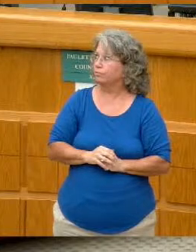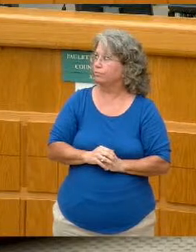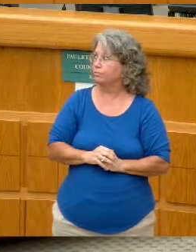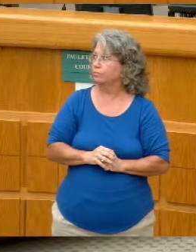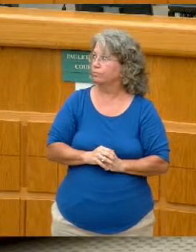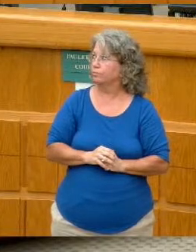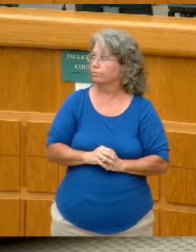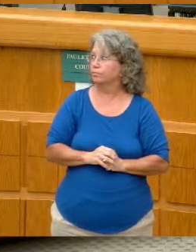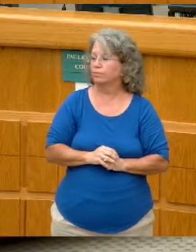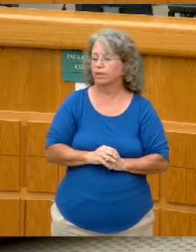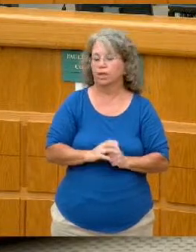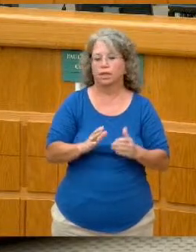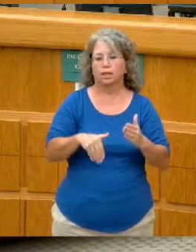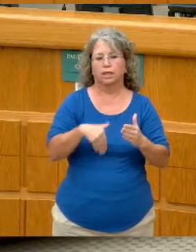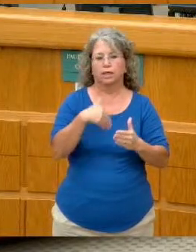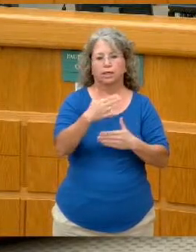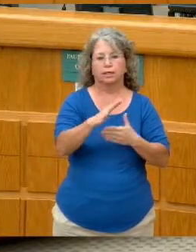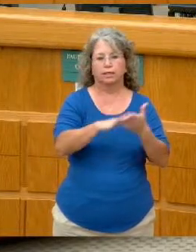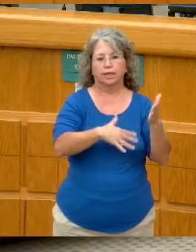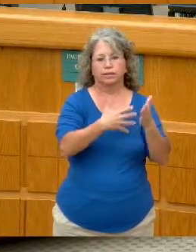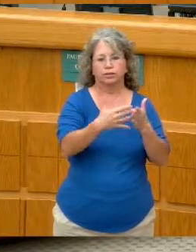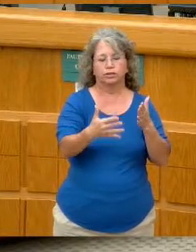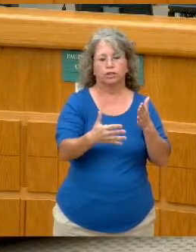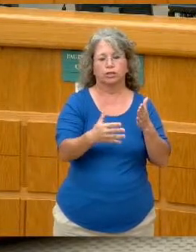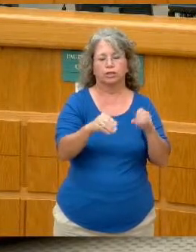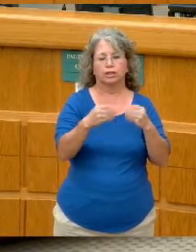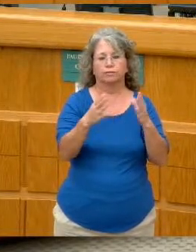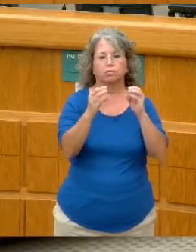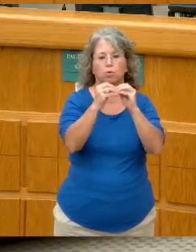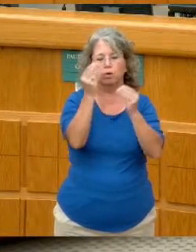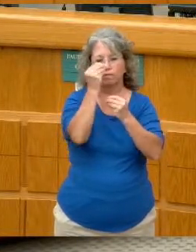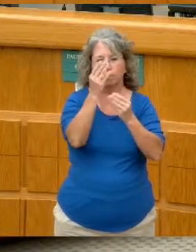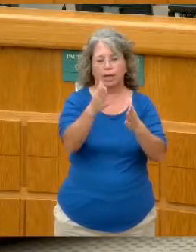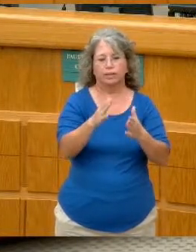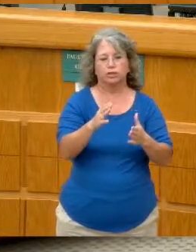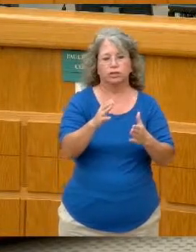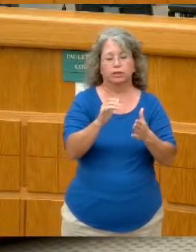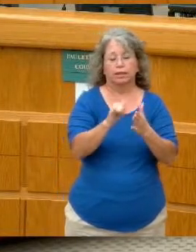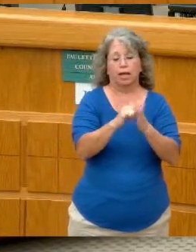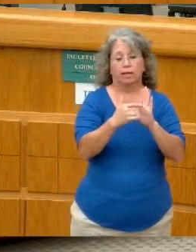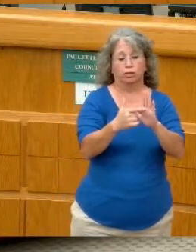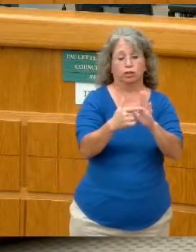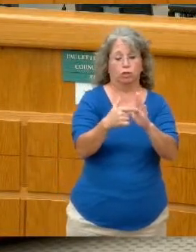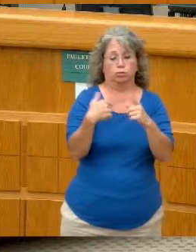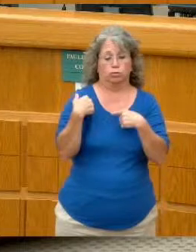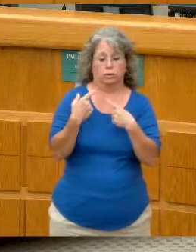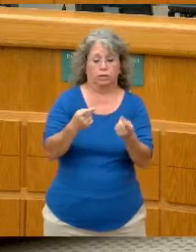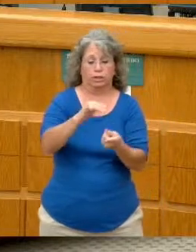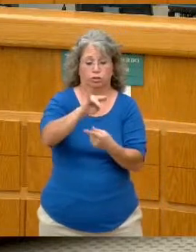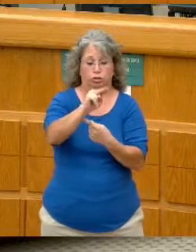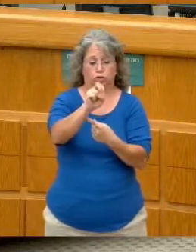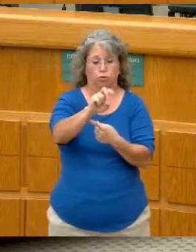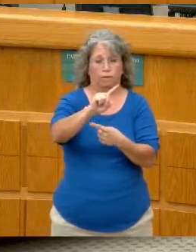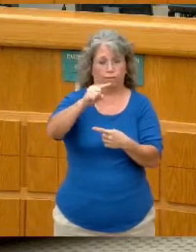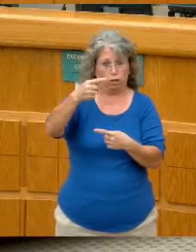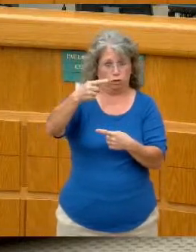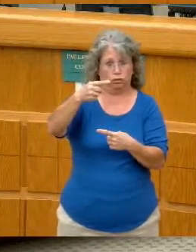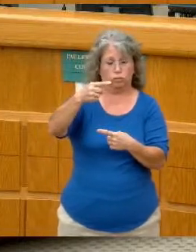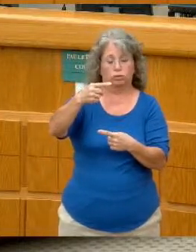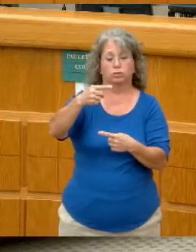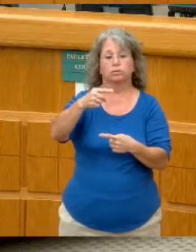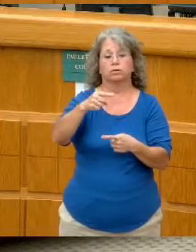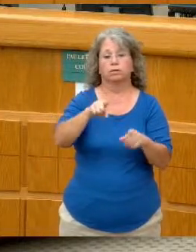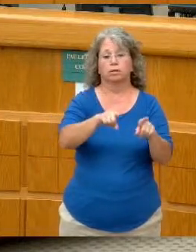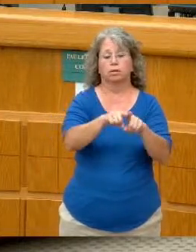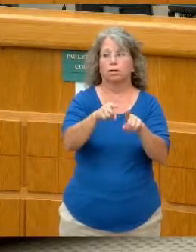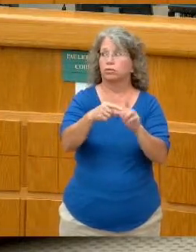This next chart gives us a little bit more perspective. It gives us all the way back to June 1. And it also shows